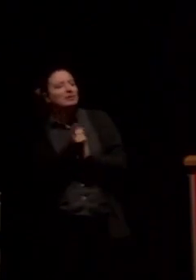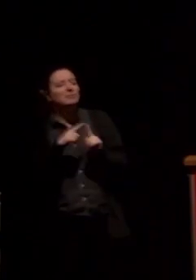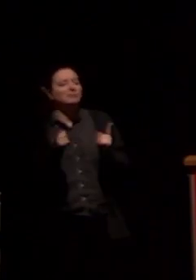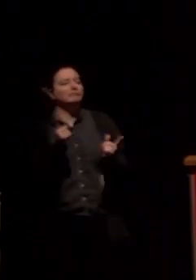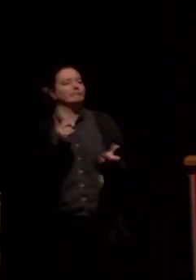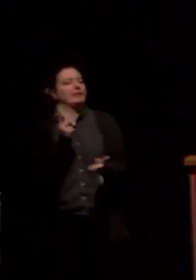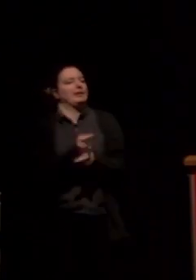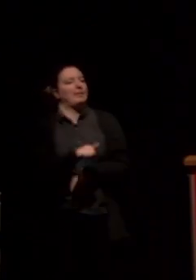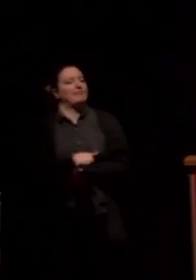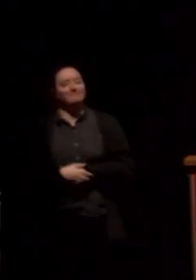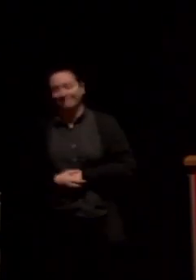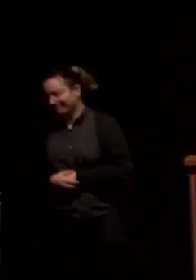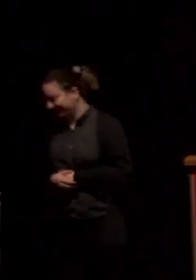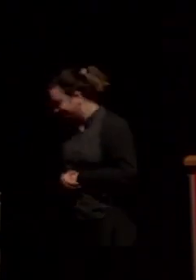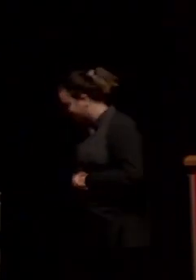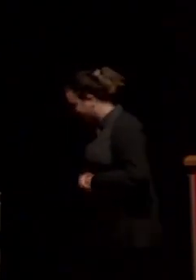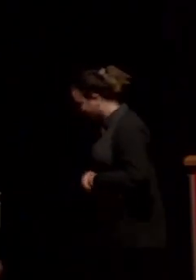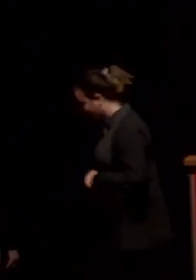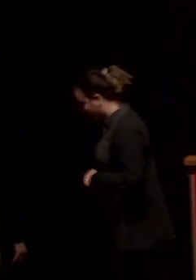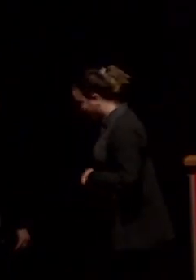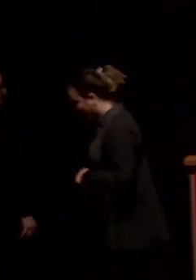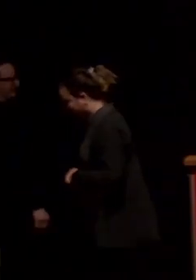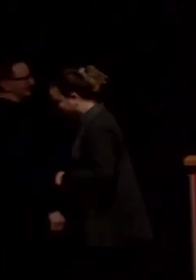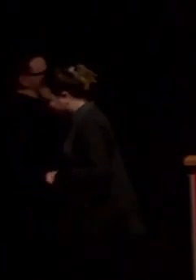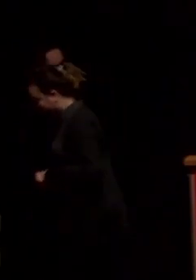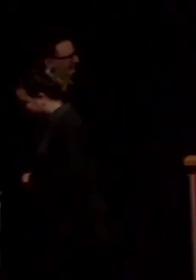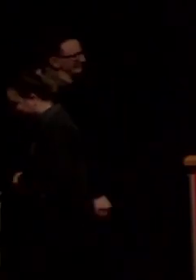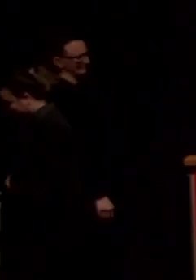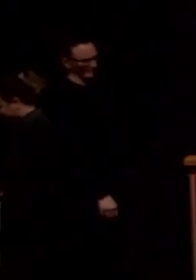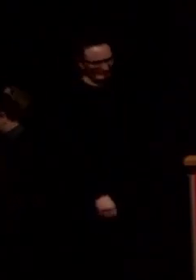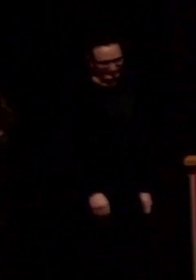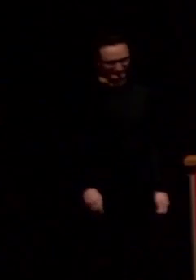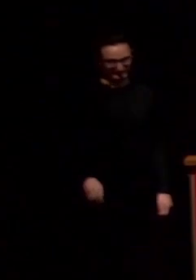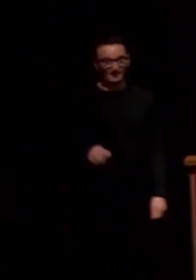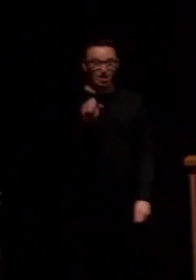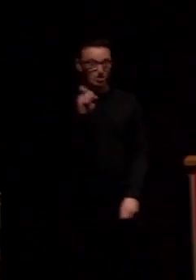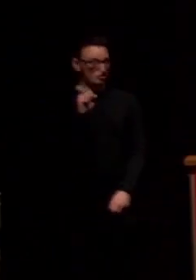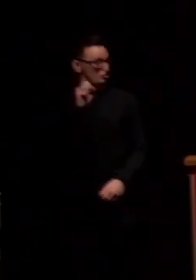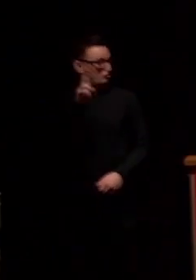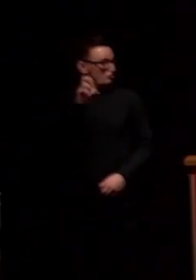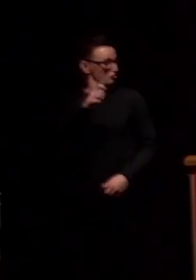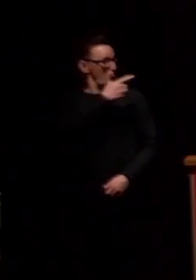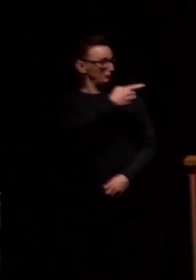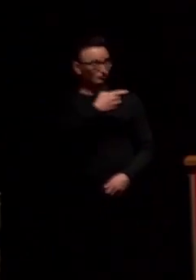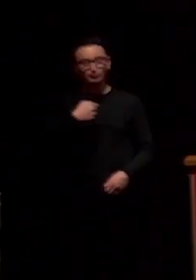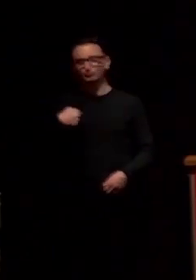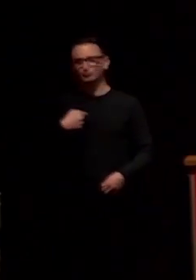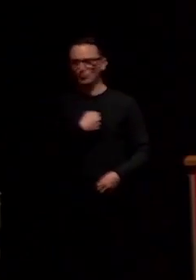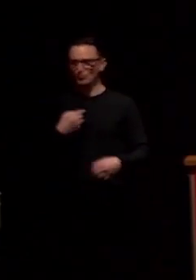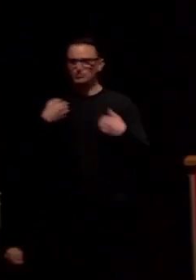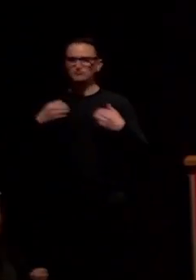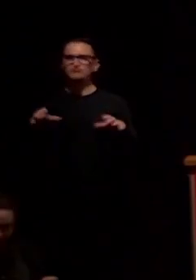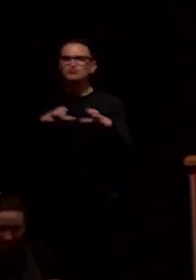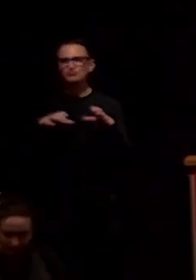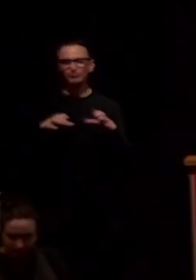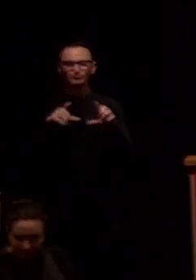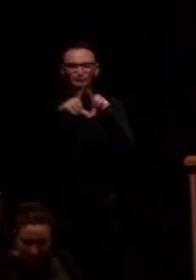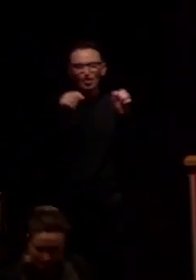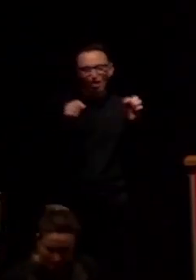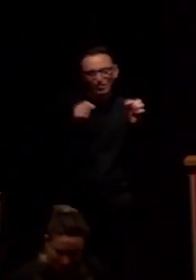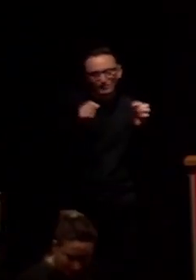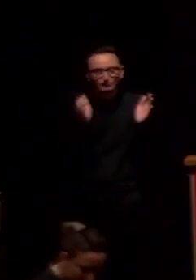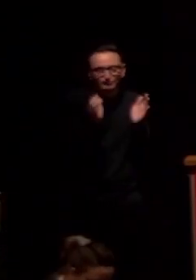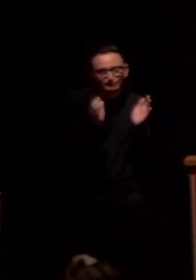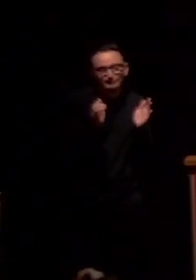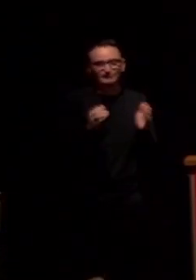journal. We do little cards, too, at our office. And so there's a bulletin board where people, one says you are awesome, and one